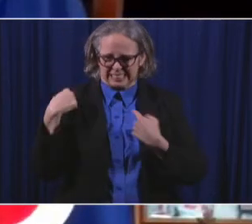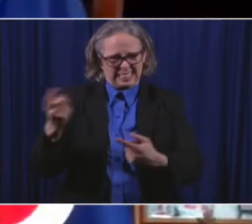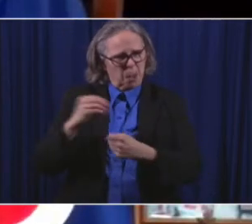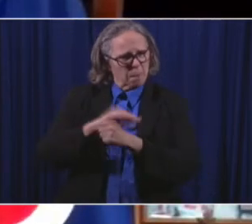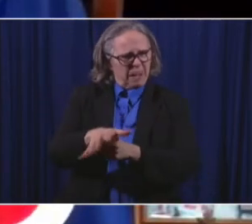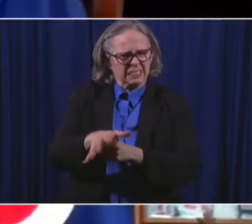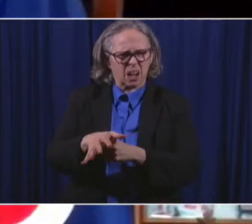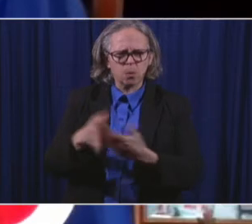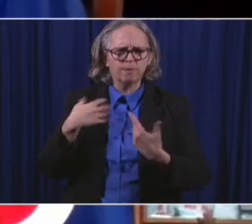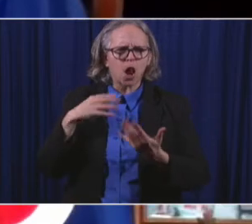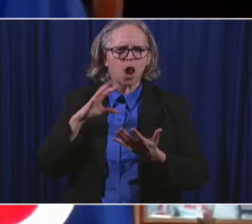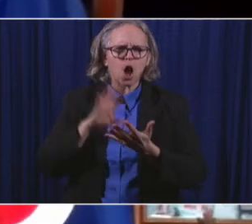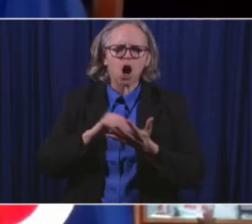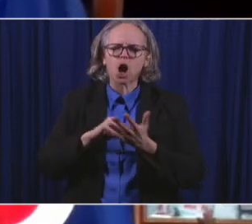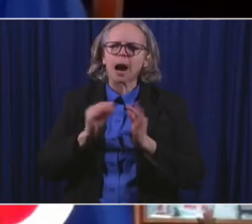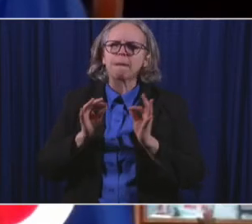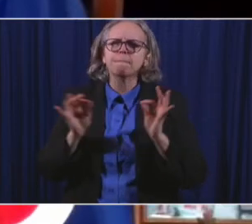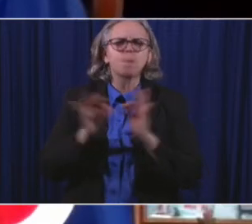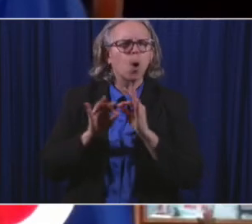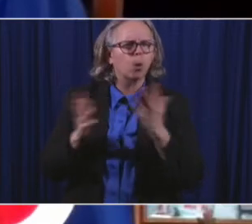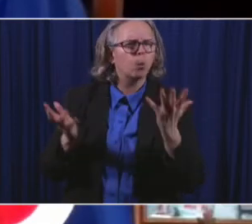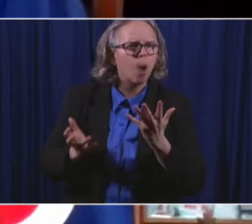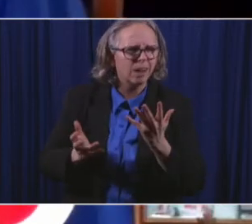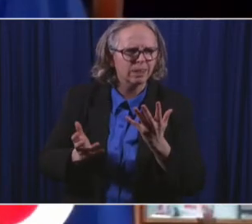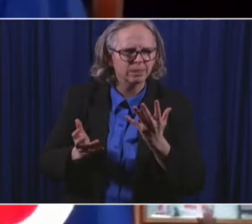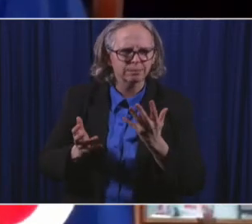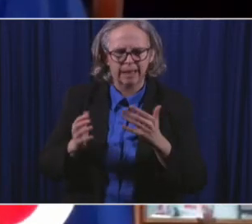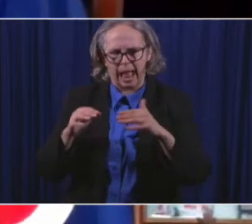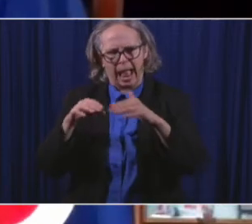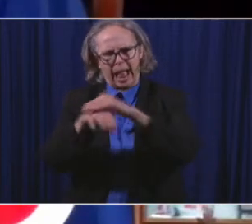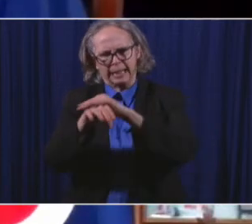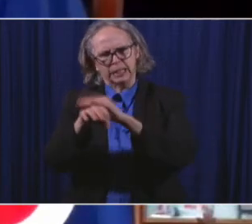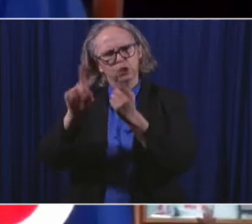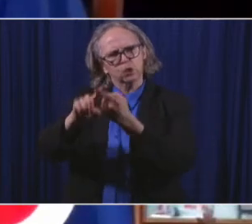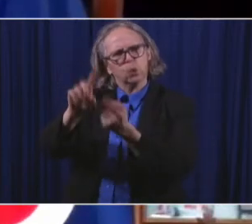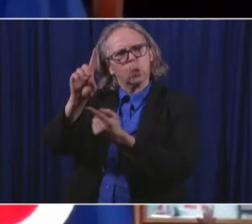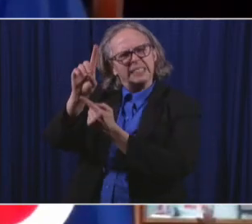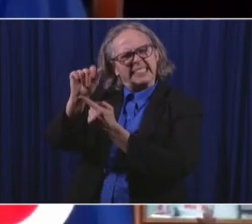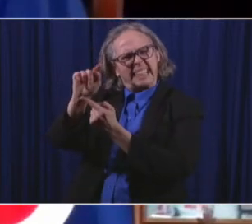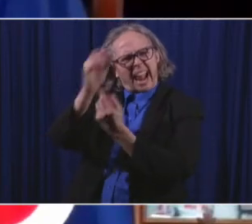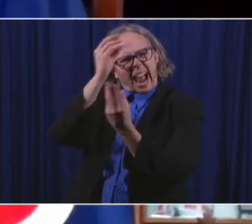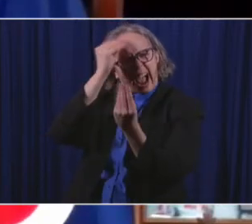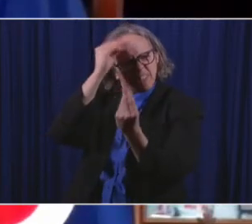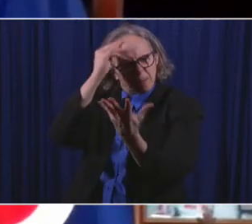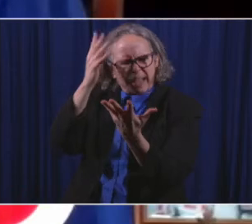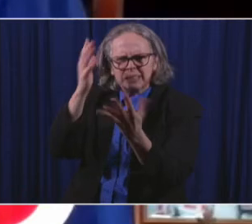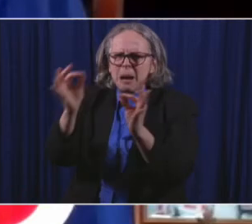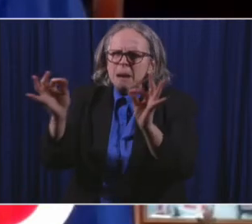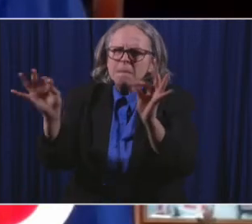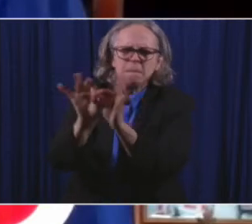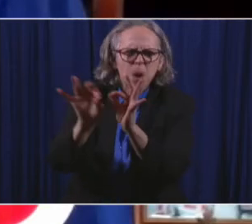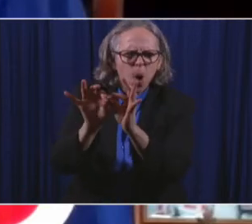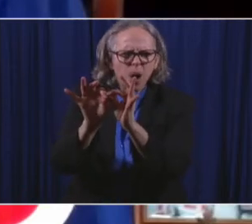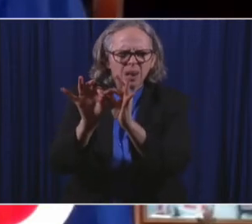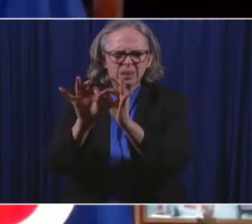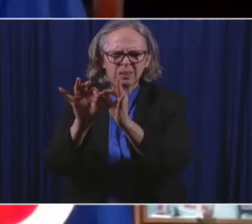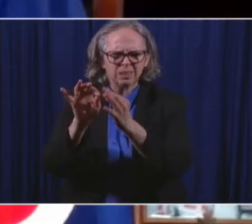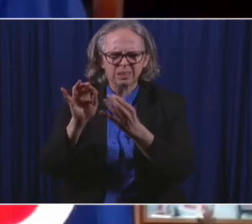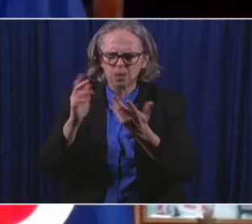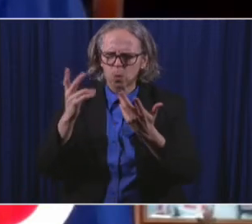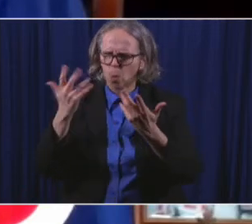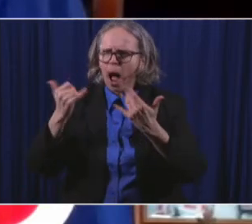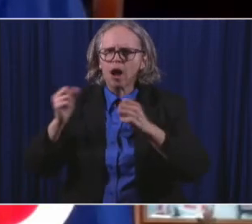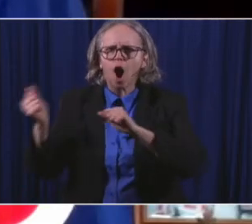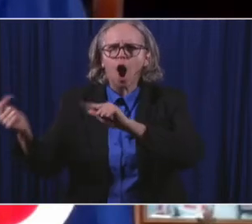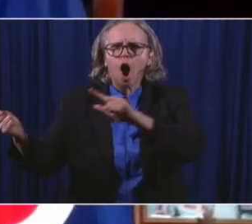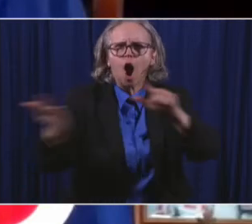improve our decision making, and we want to do that across the board with state government. This